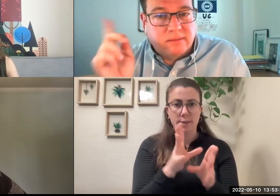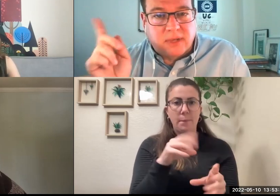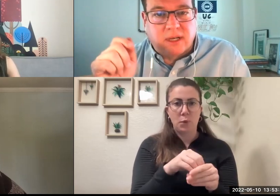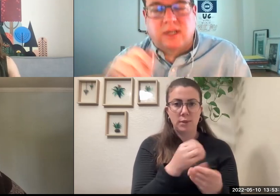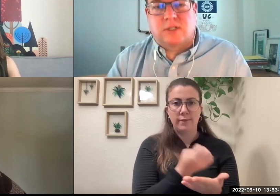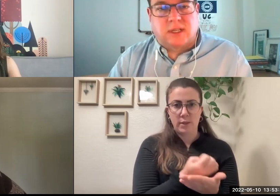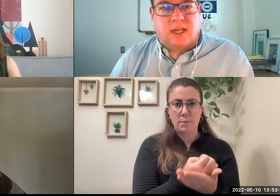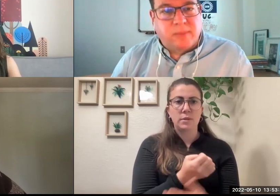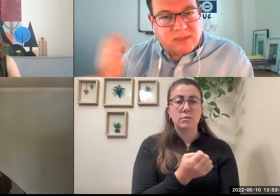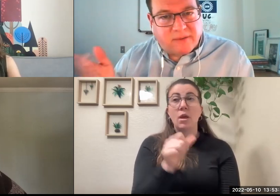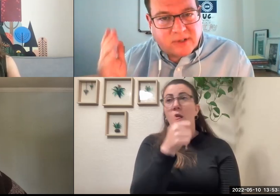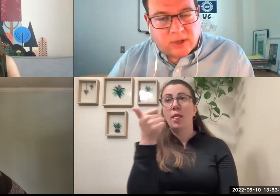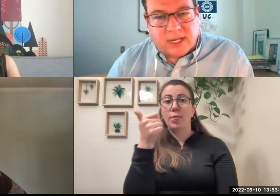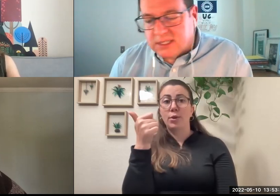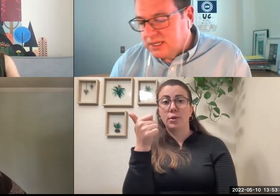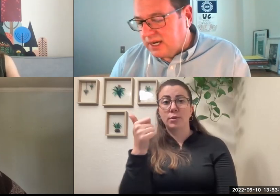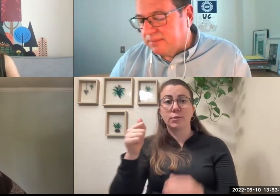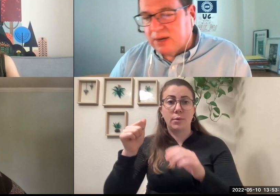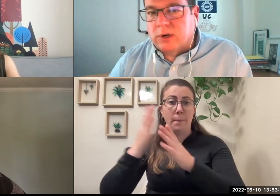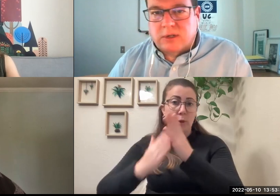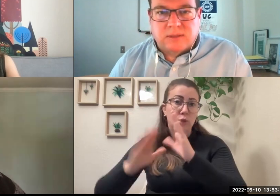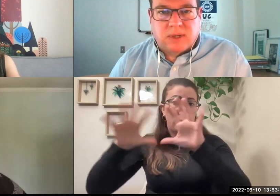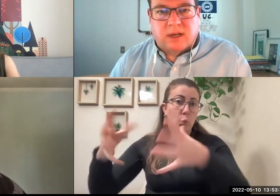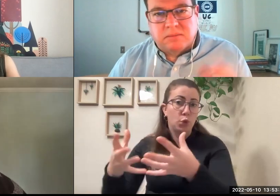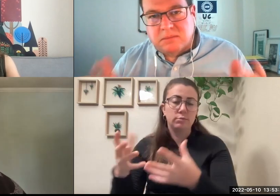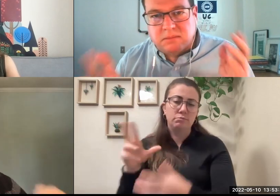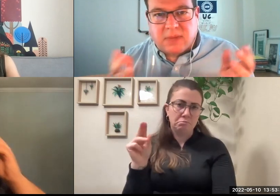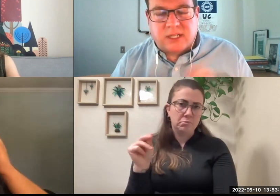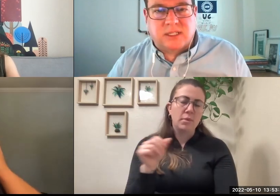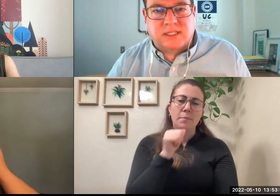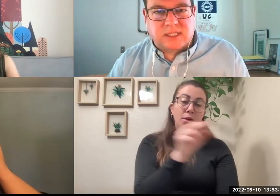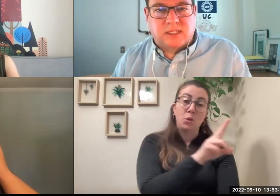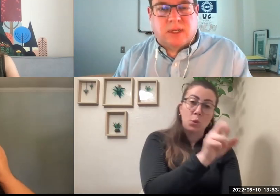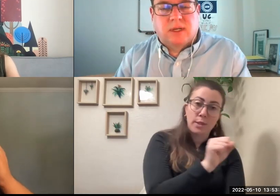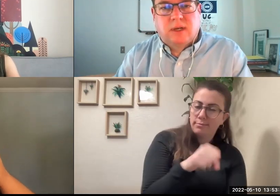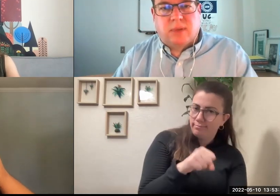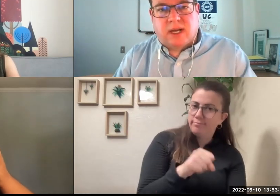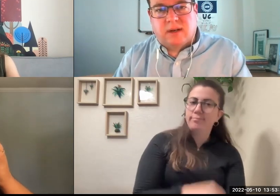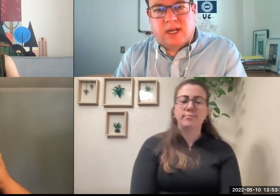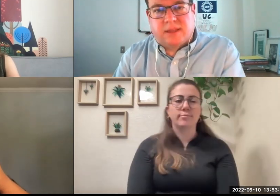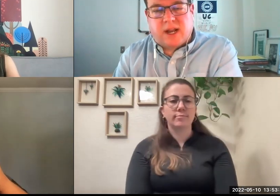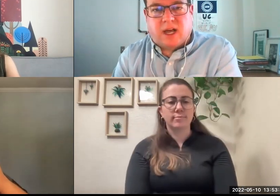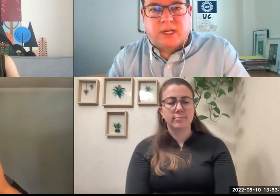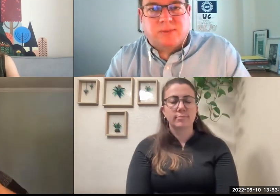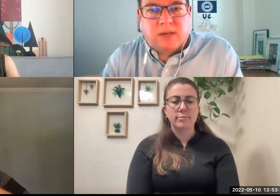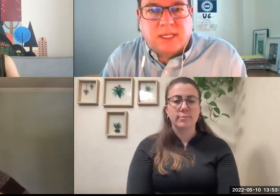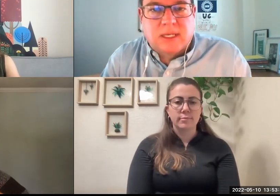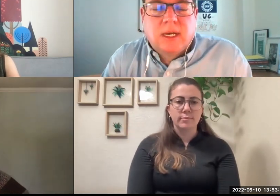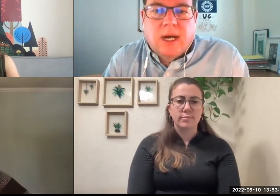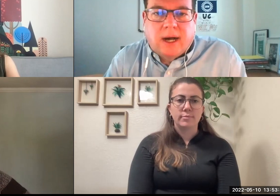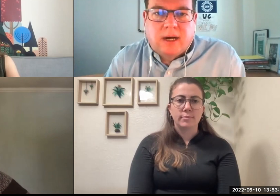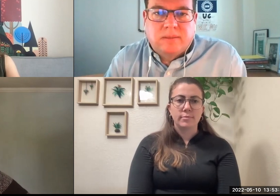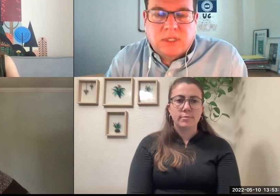the world, interestingly. And there have been some efforts to organize bank workers, modest successes, but not the knockout punch by any